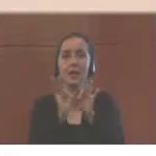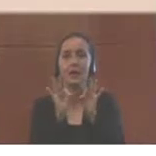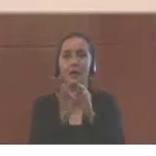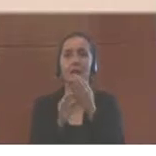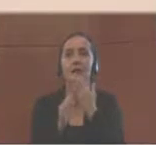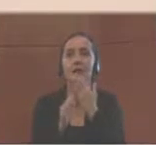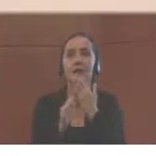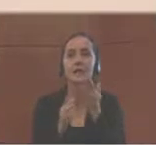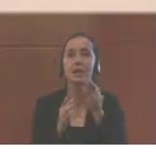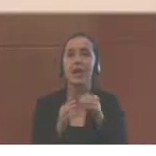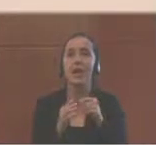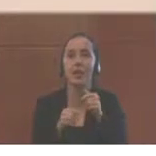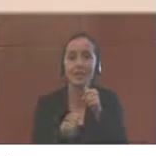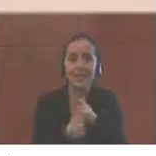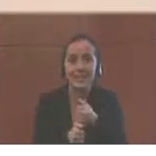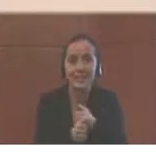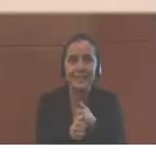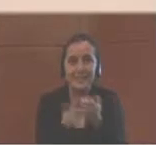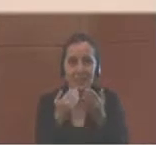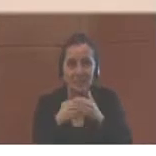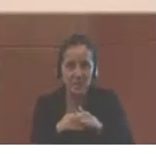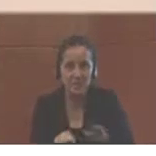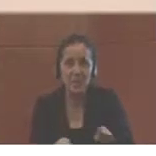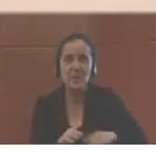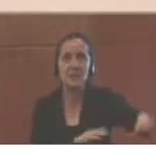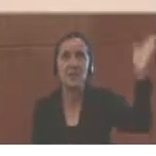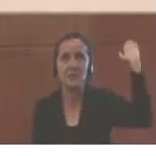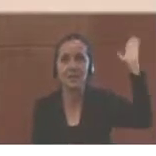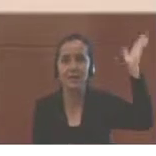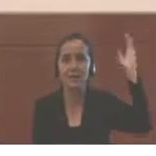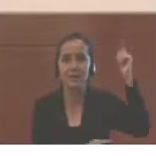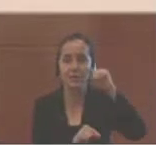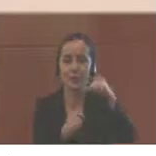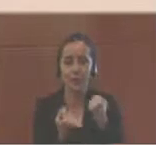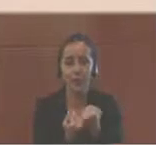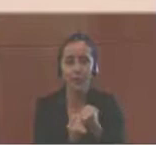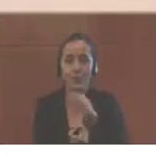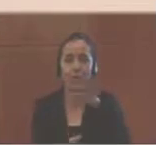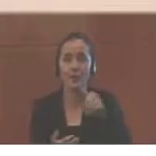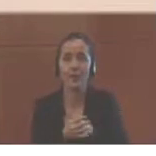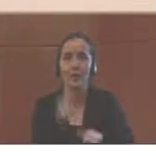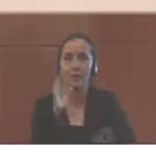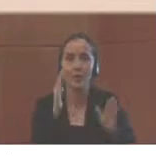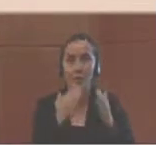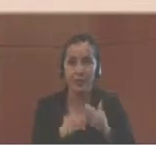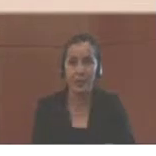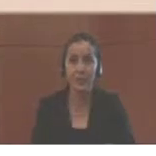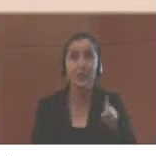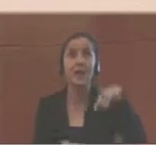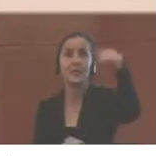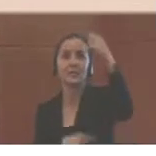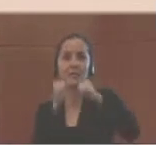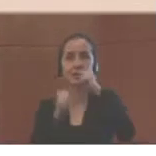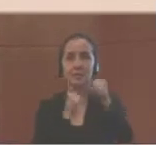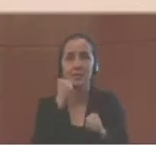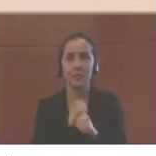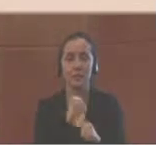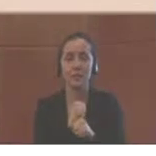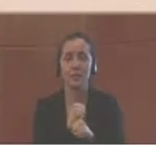will be included in the final conclusions of the global conference next